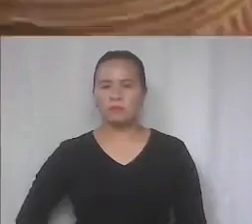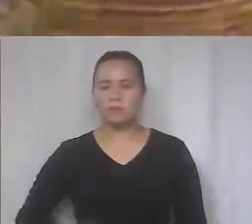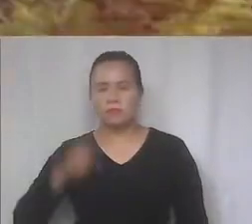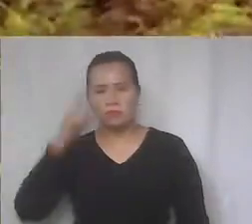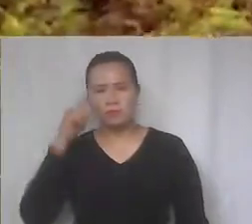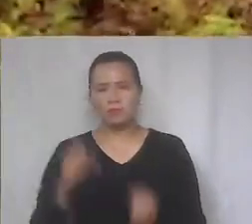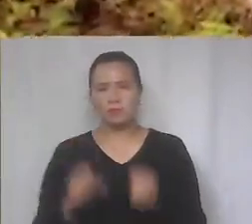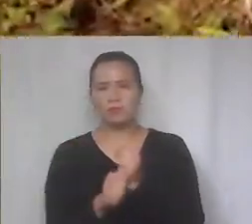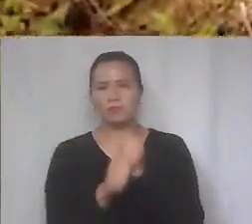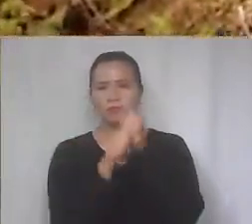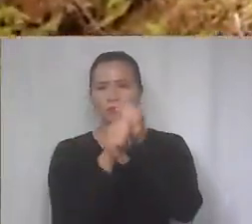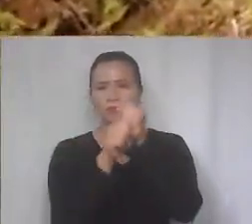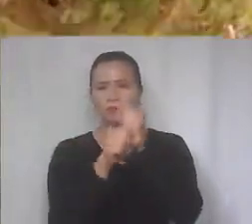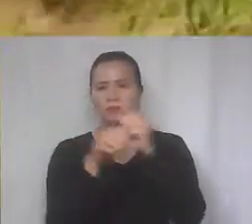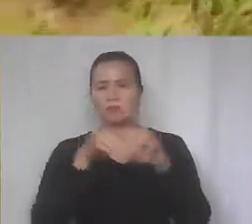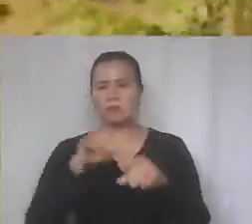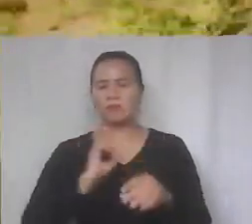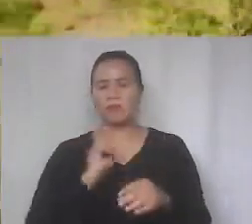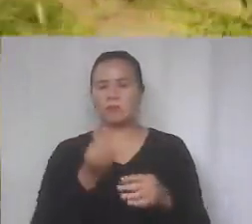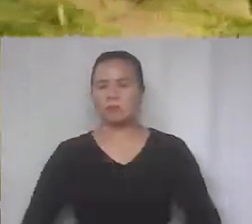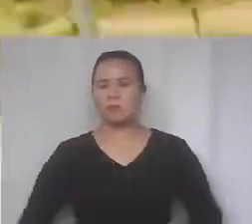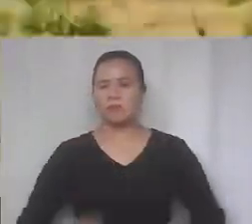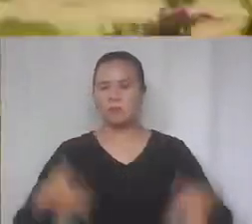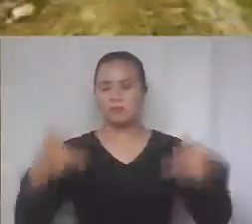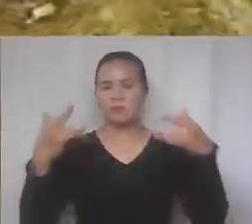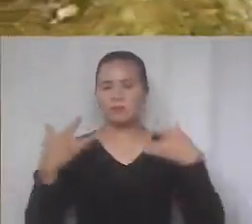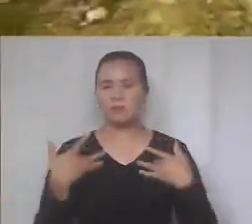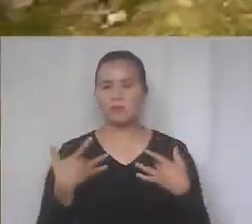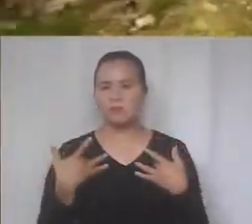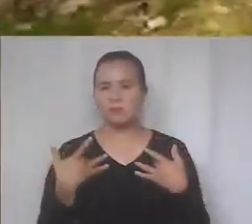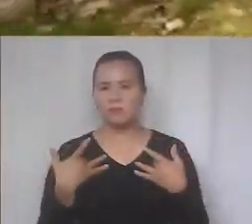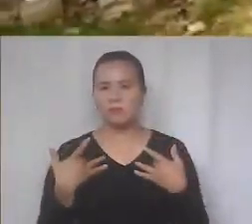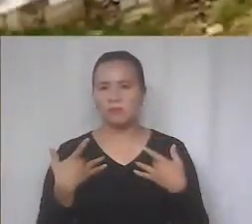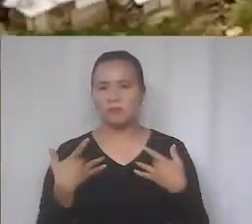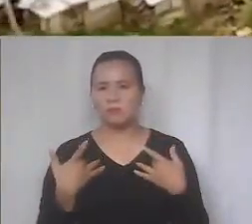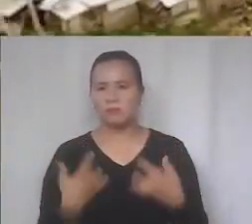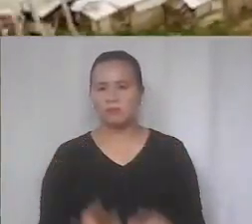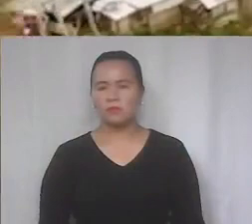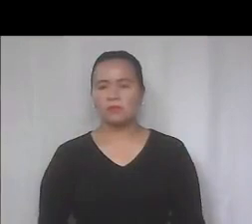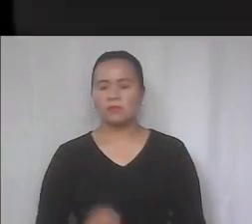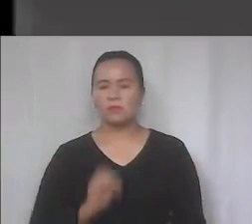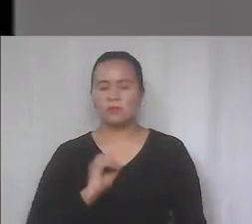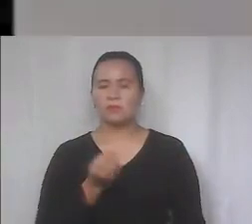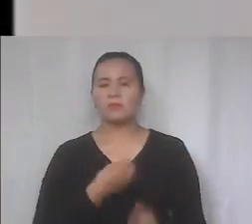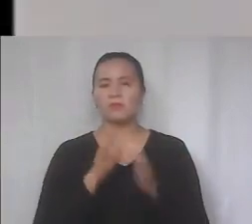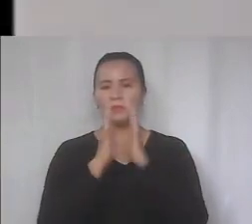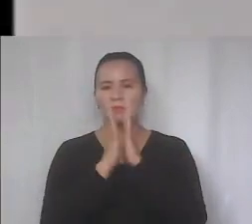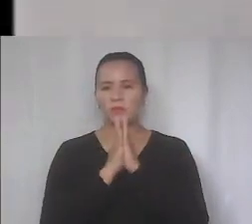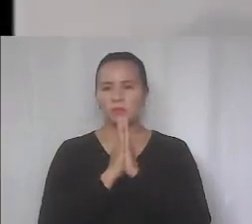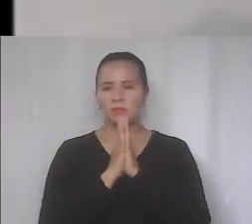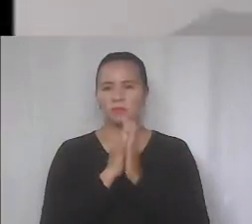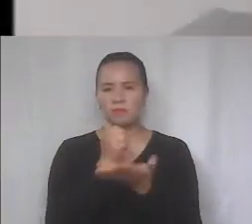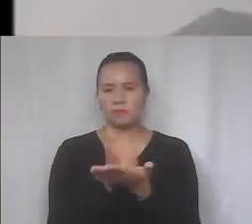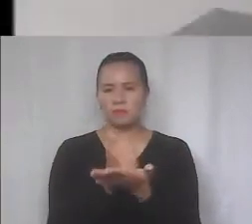ko ikaw kamagbabayon mamintoran manama noolog nogdayrayan.